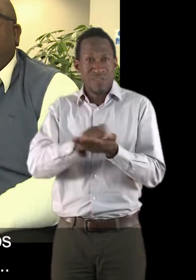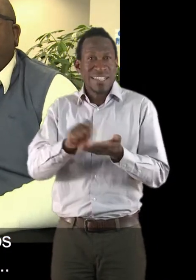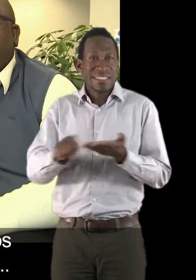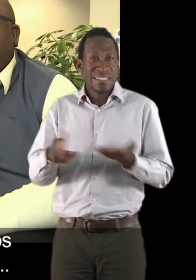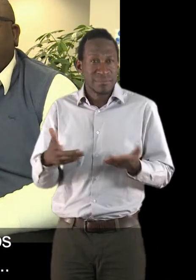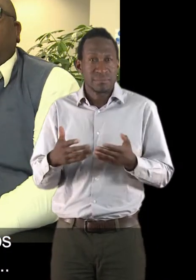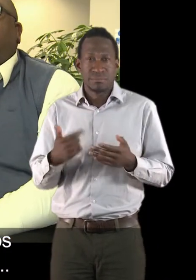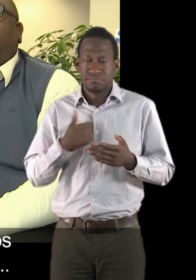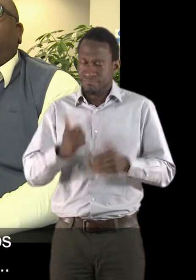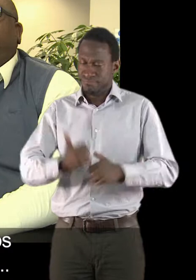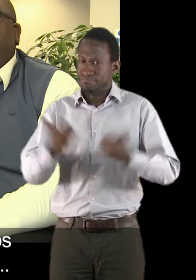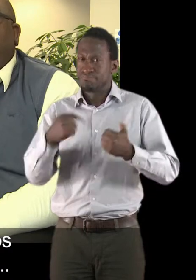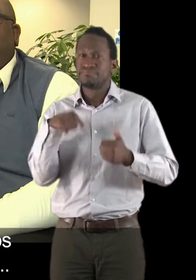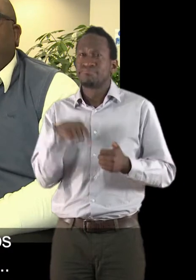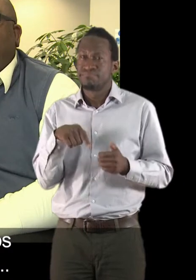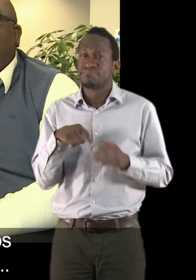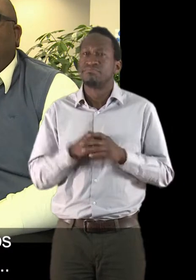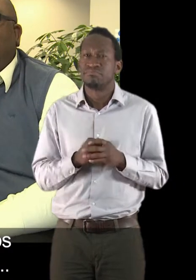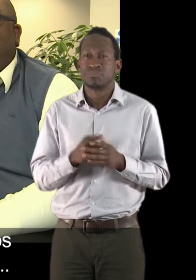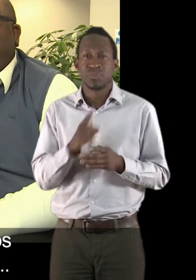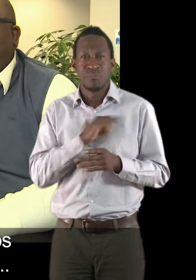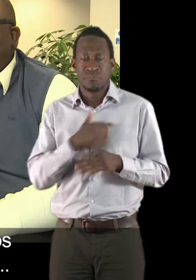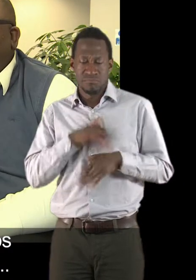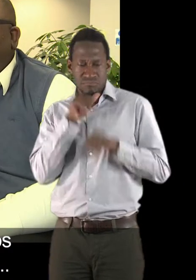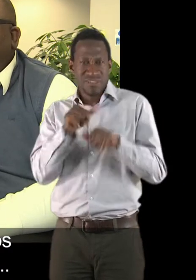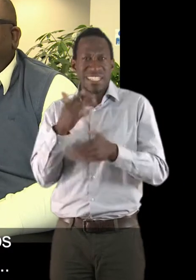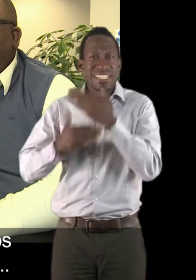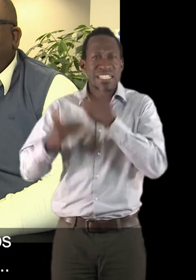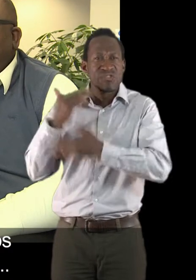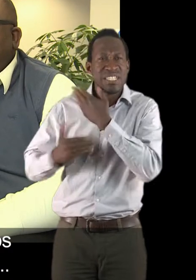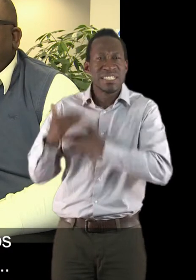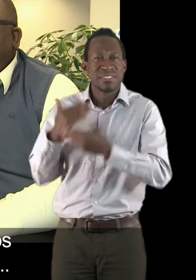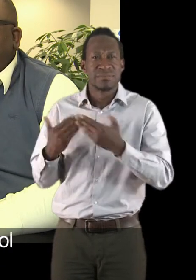at that because I love, history